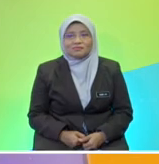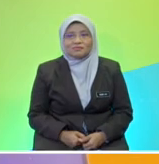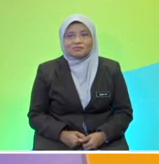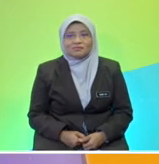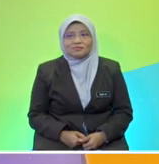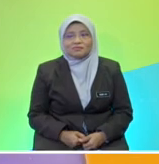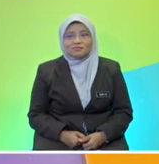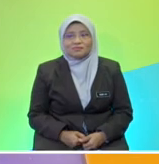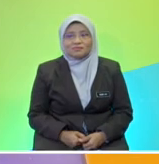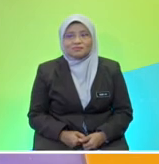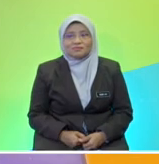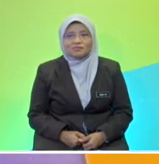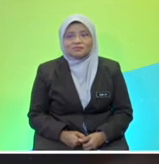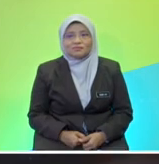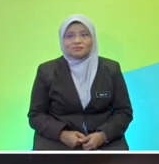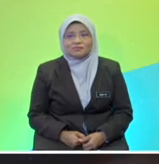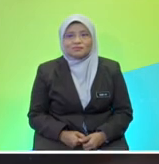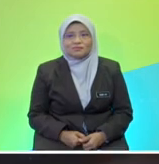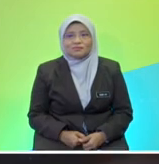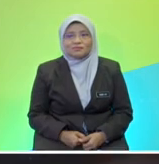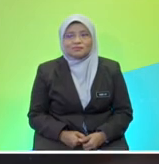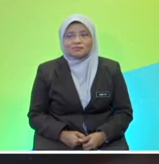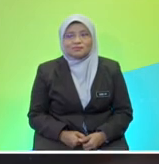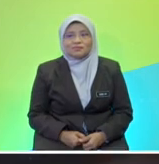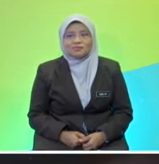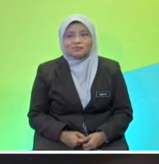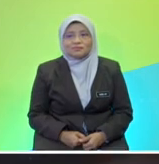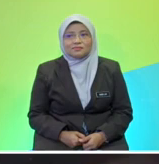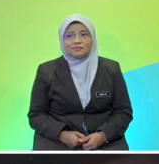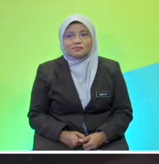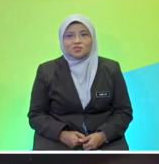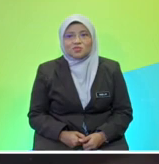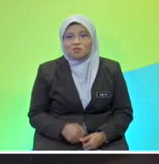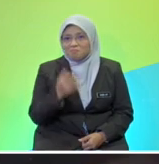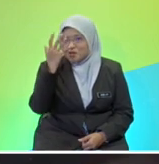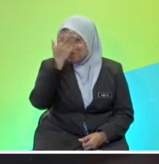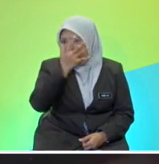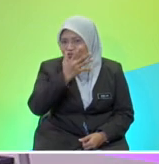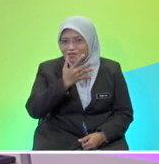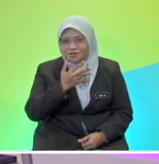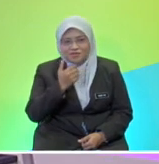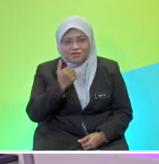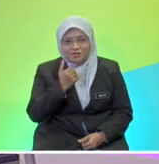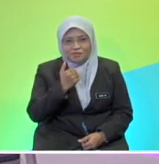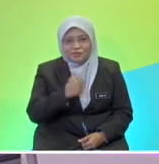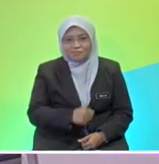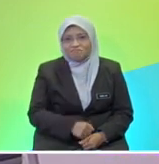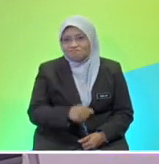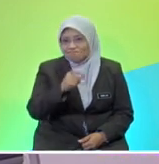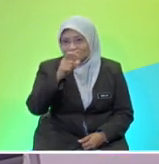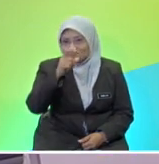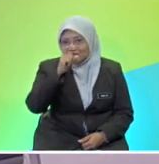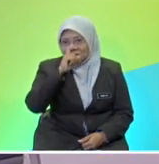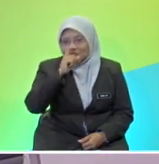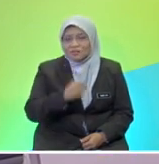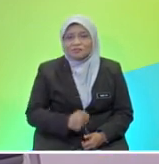else what do I have? What do you have? A beautiful mermaid. So this is a doll.